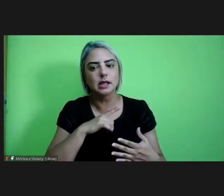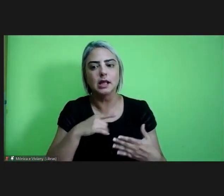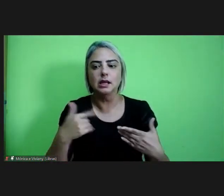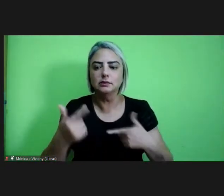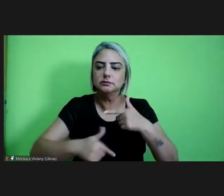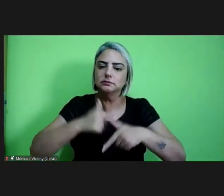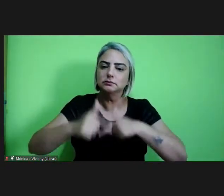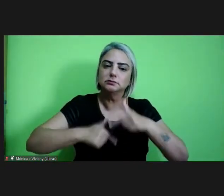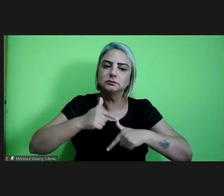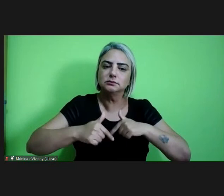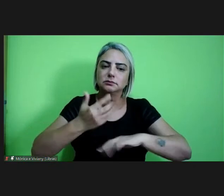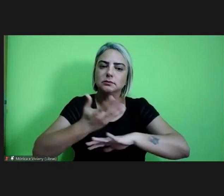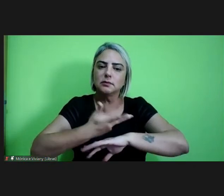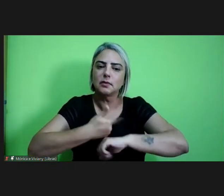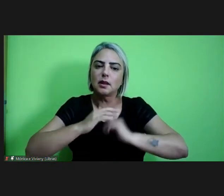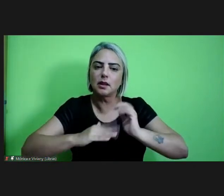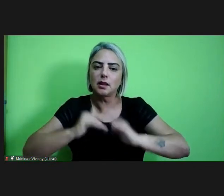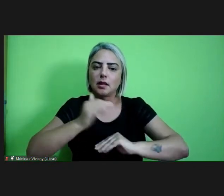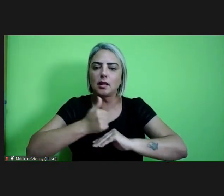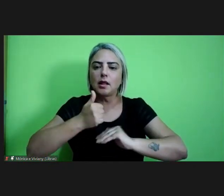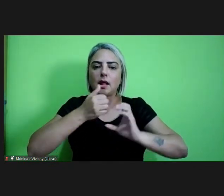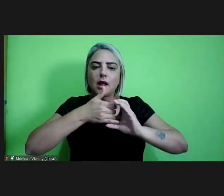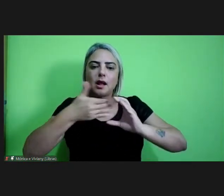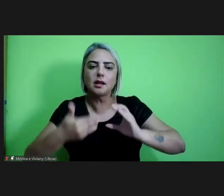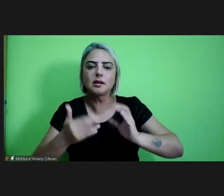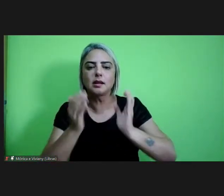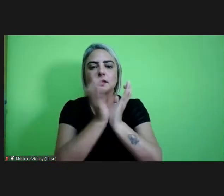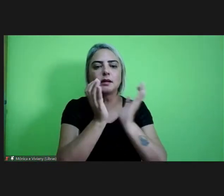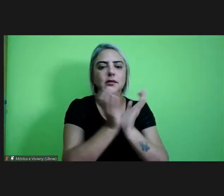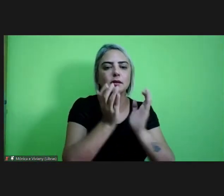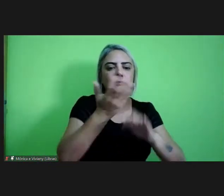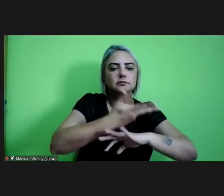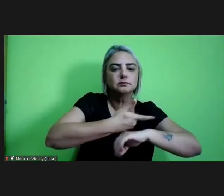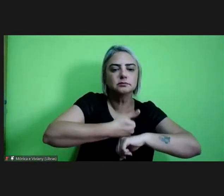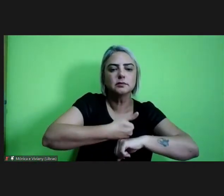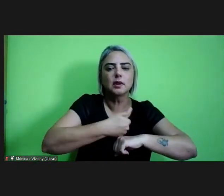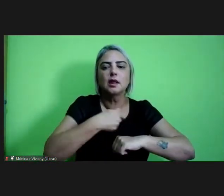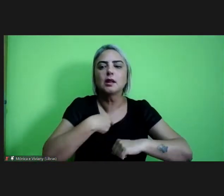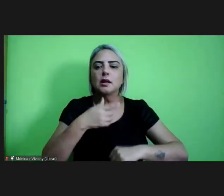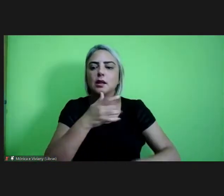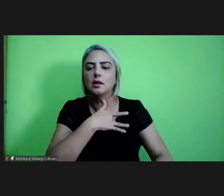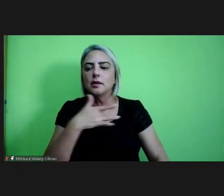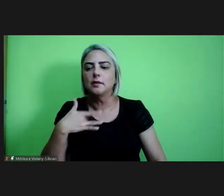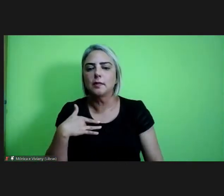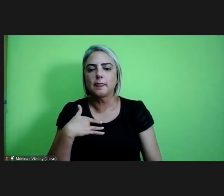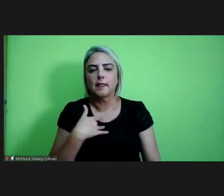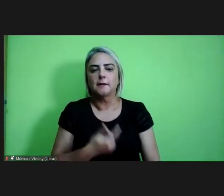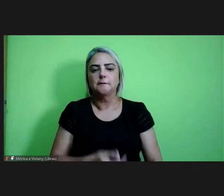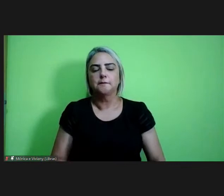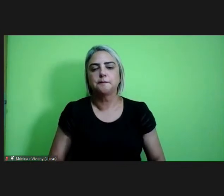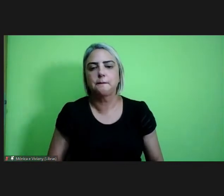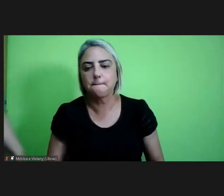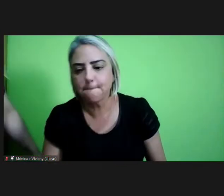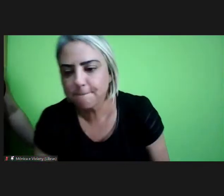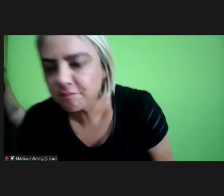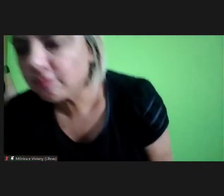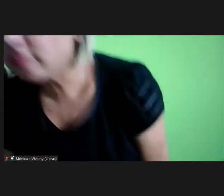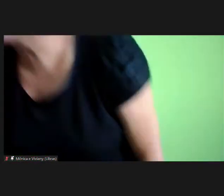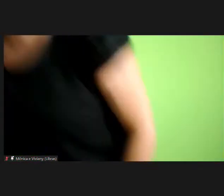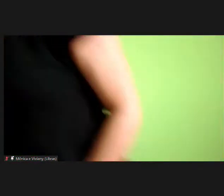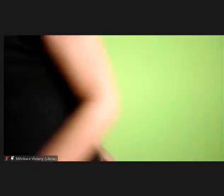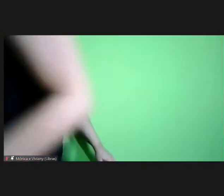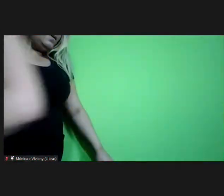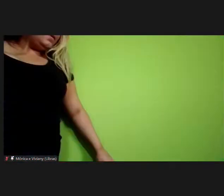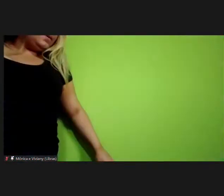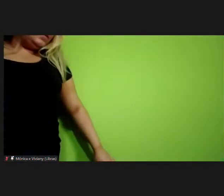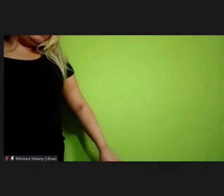that demands a multi-professional work, which is the characteristic of the multidisciplinary teams, health multidisciplinary teams